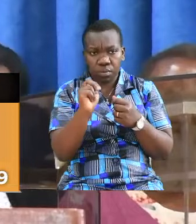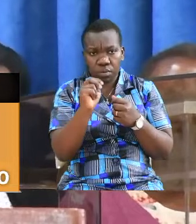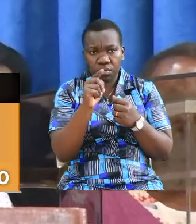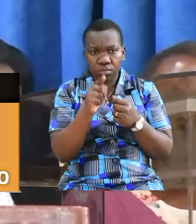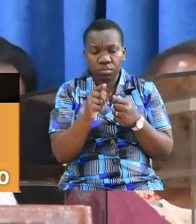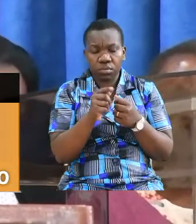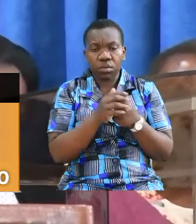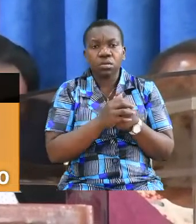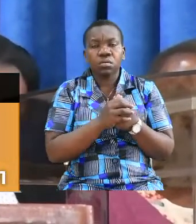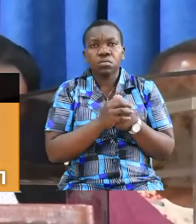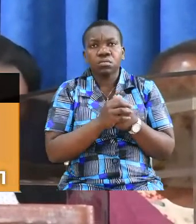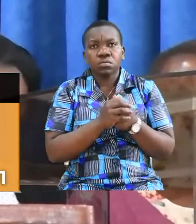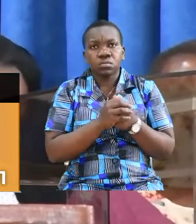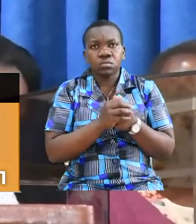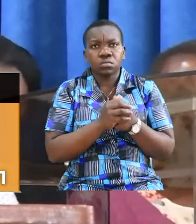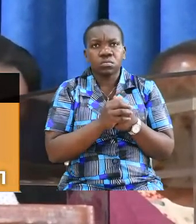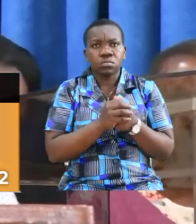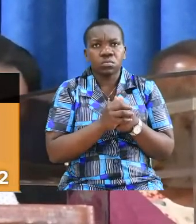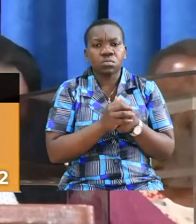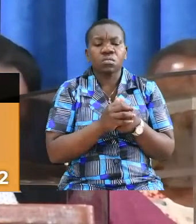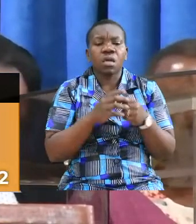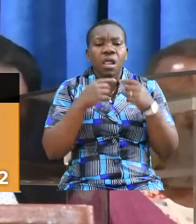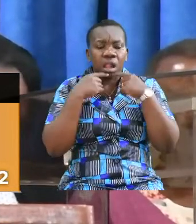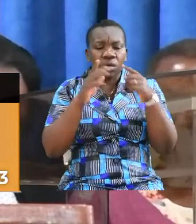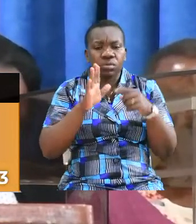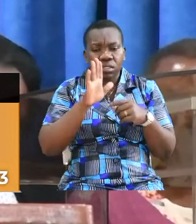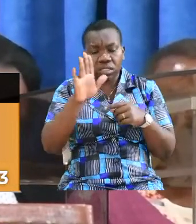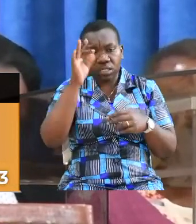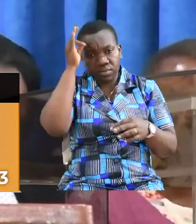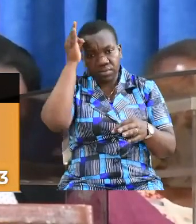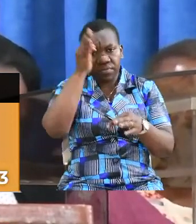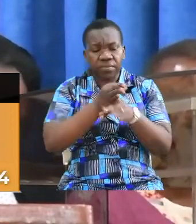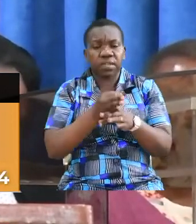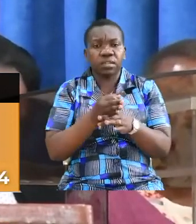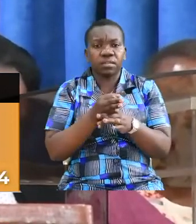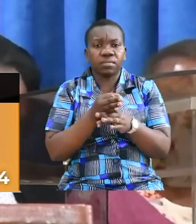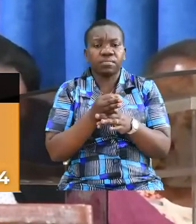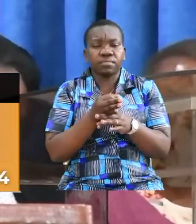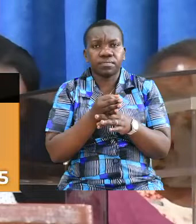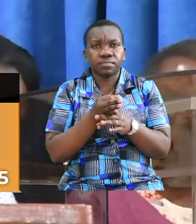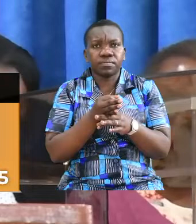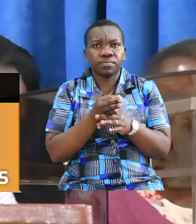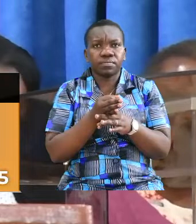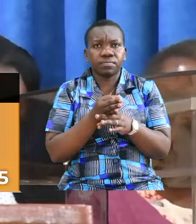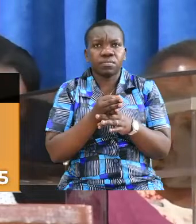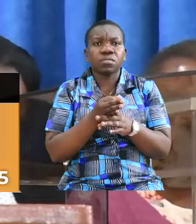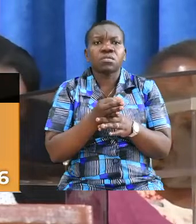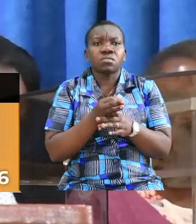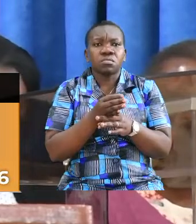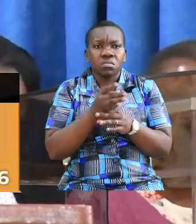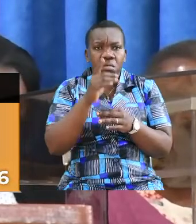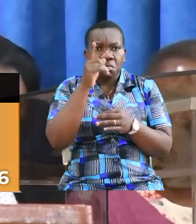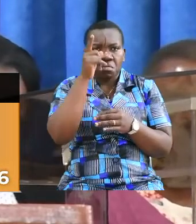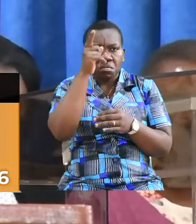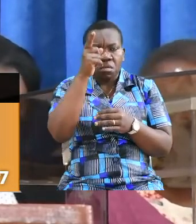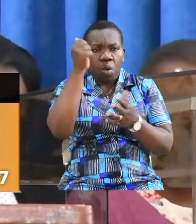and reaffirmed denouncing his faith in Jesus Christ. The presbytery received a report